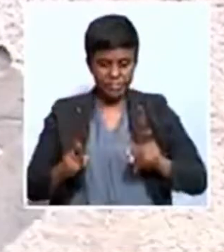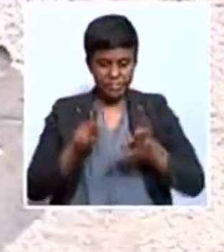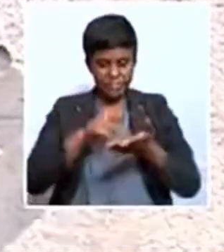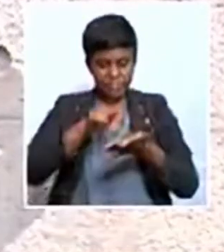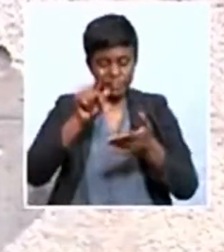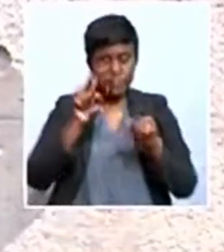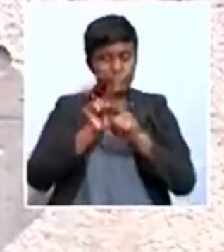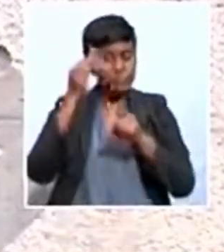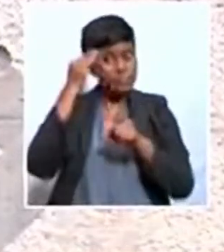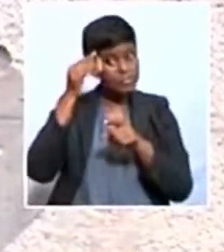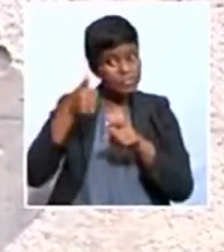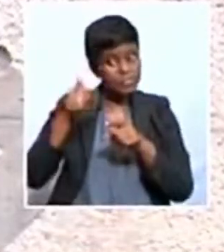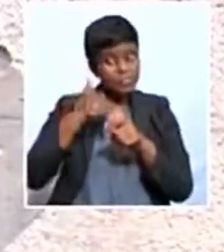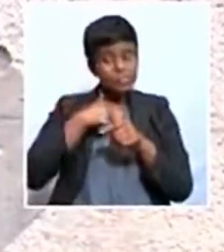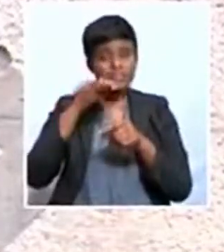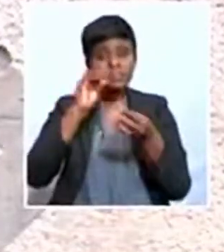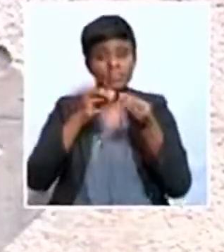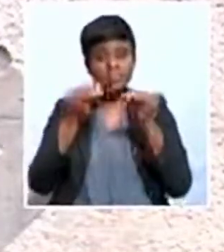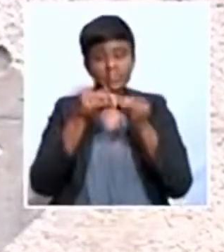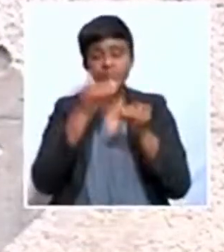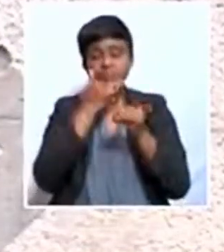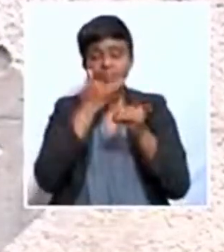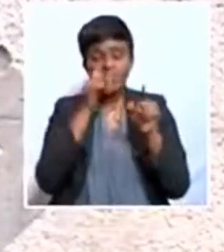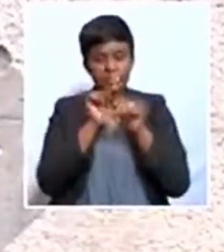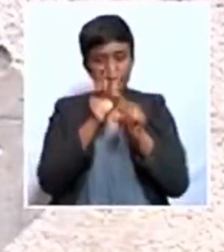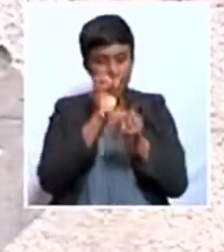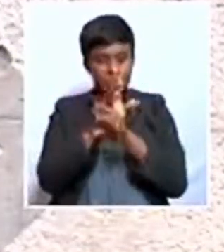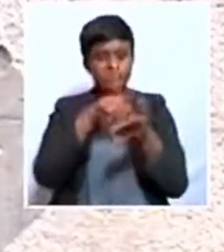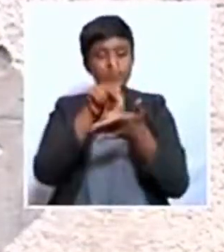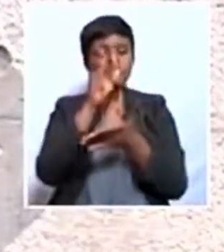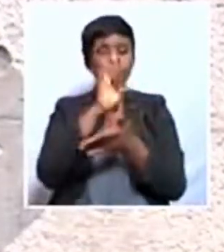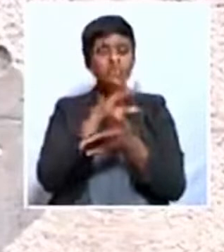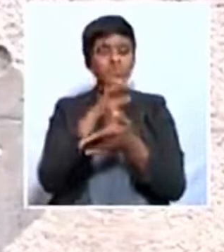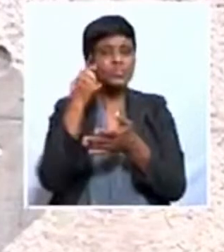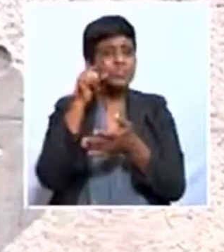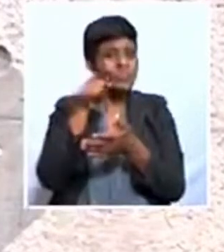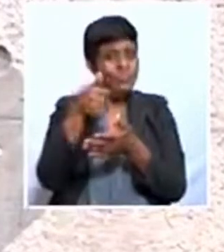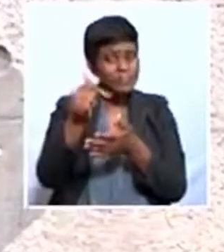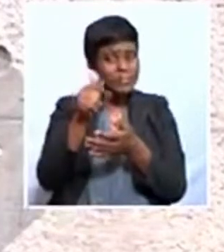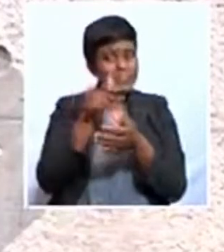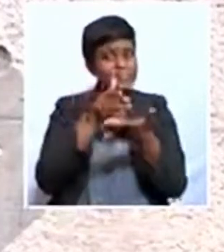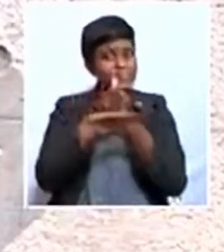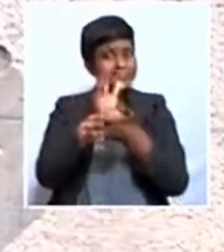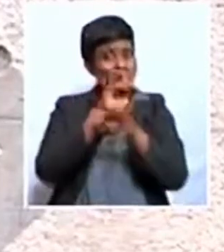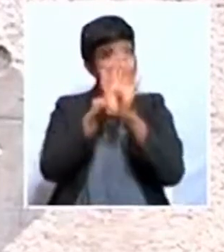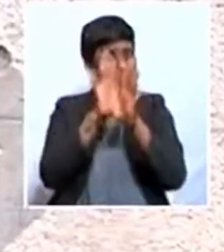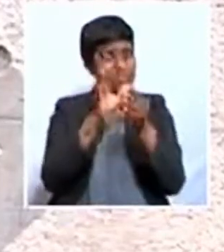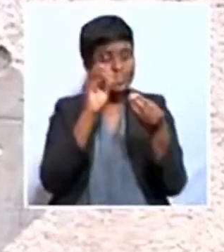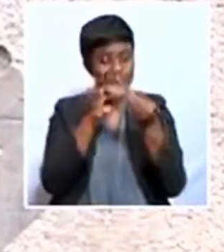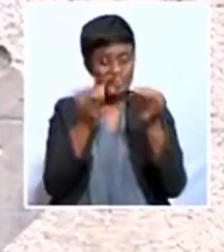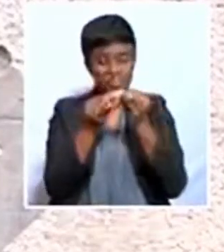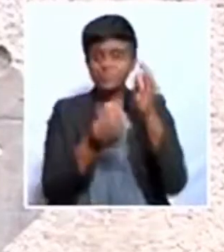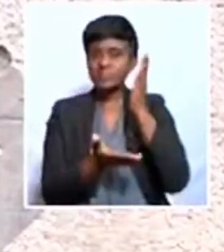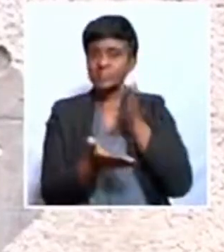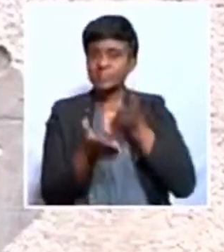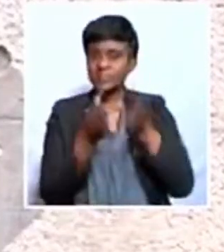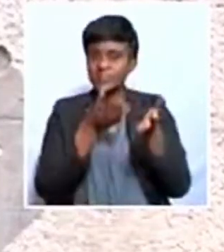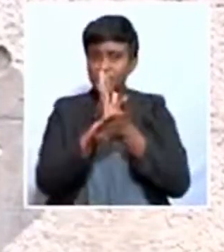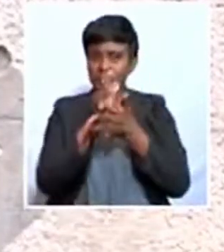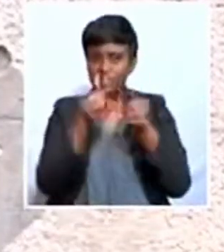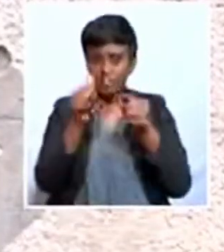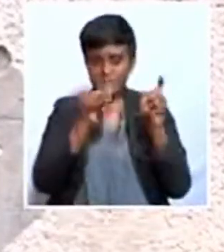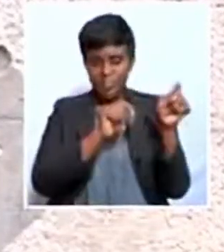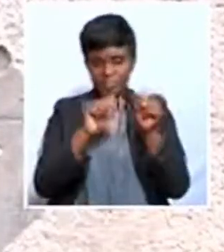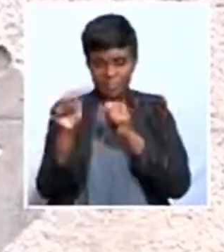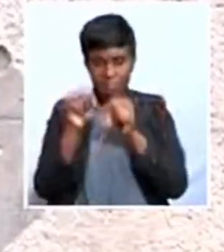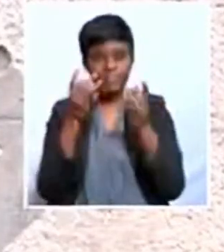discover that he has a wrong number and had already paid, so for you to correct, to give a right number, that you can transfer even